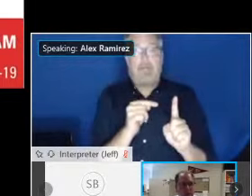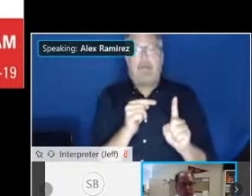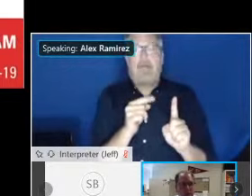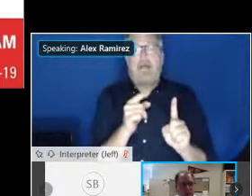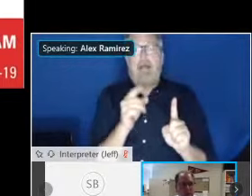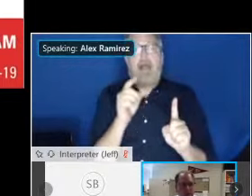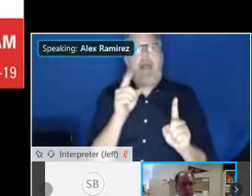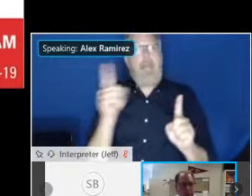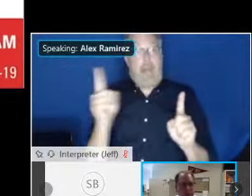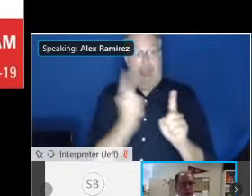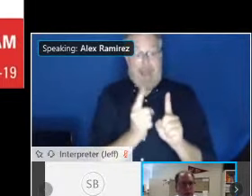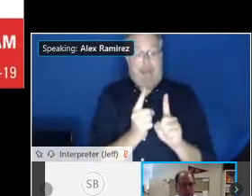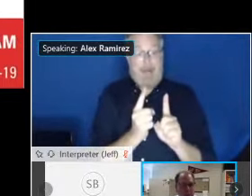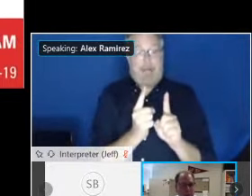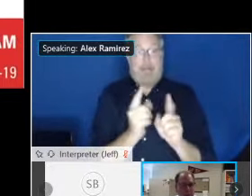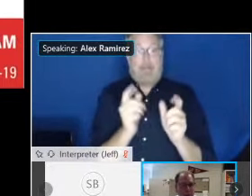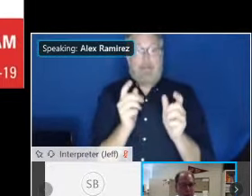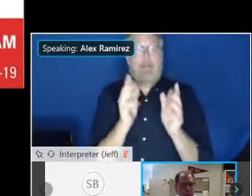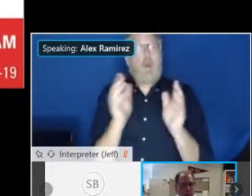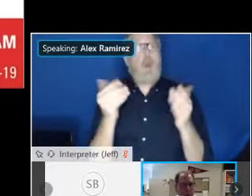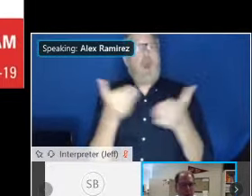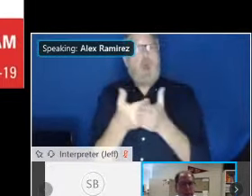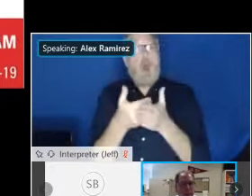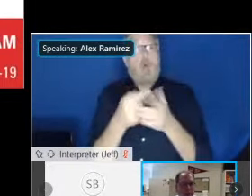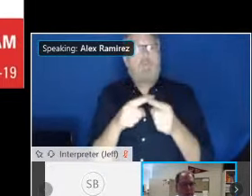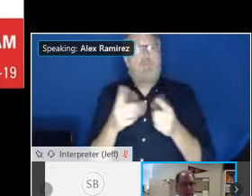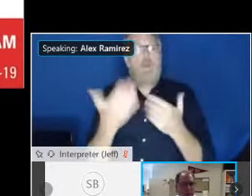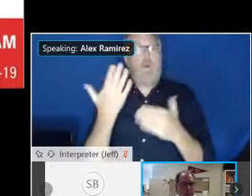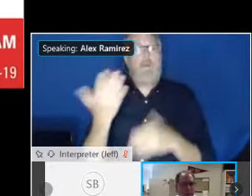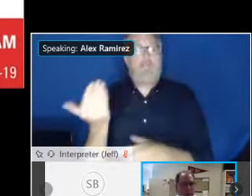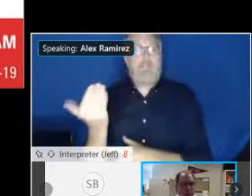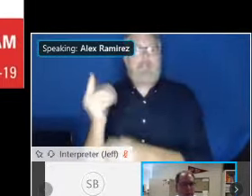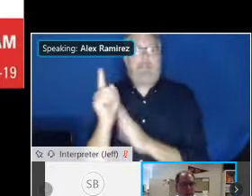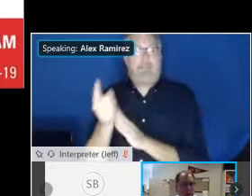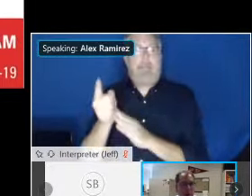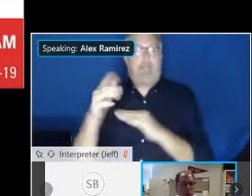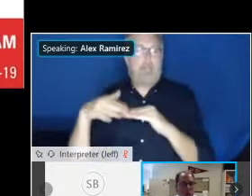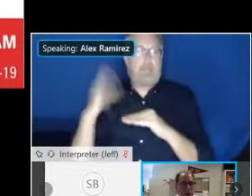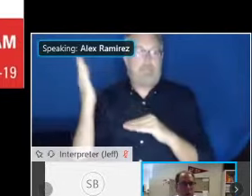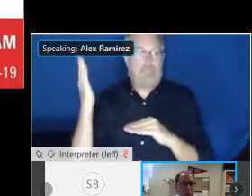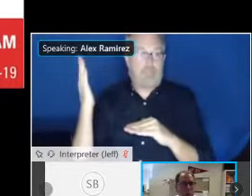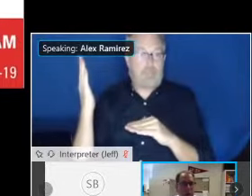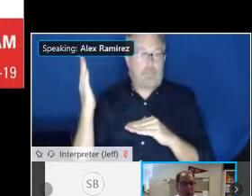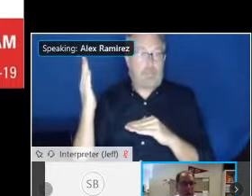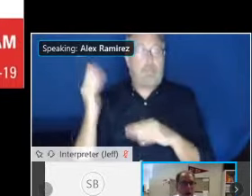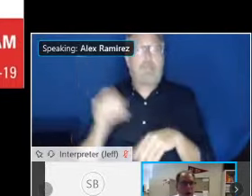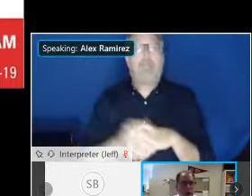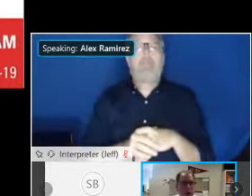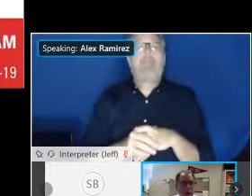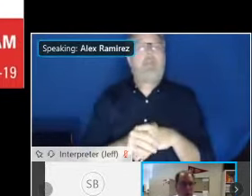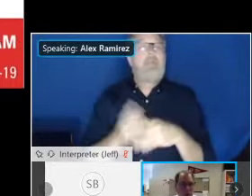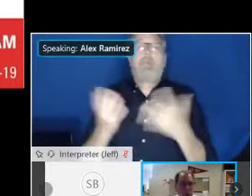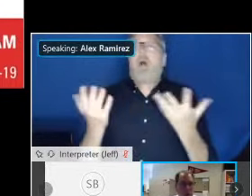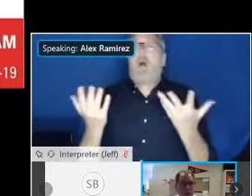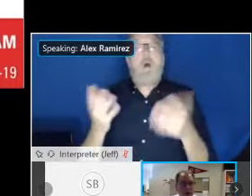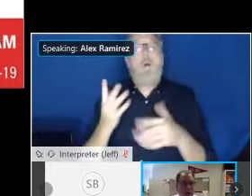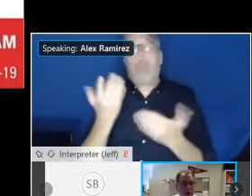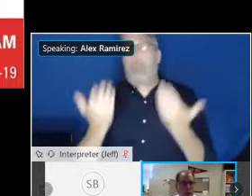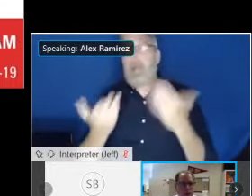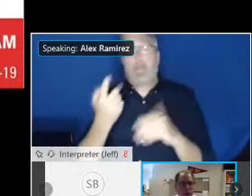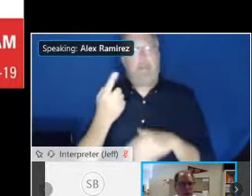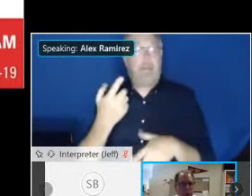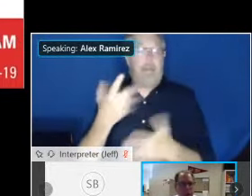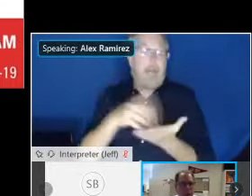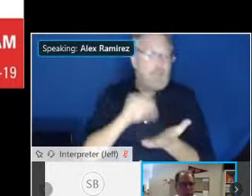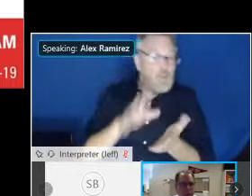at least 15 minutes, continuous minutes. This is very important. So although somebody in your group or